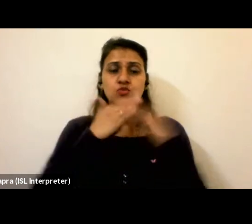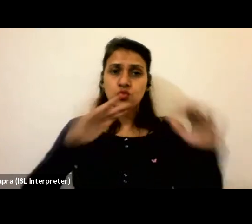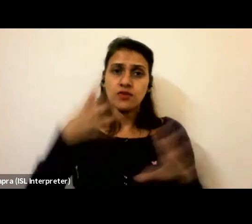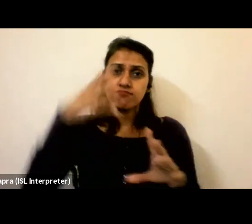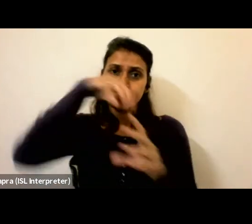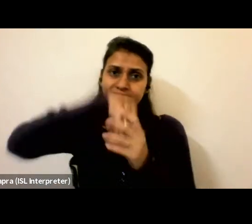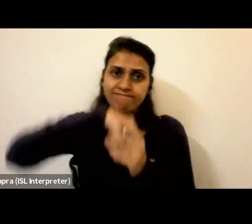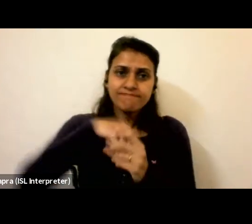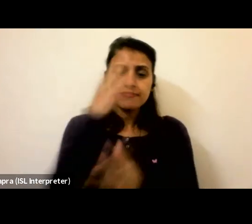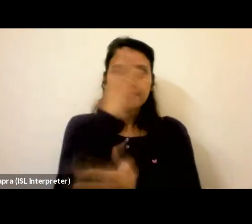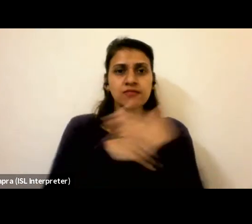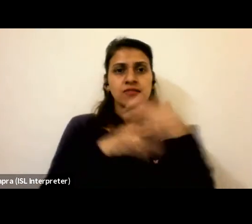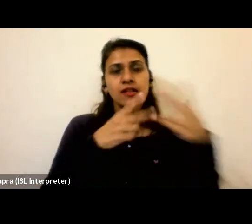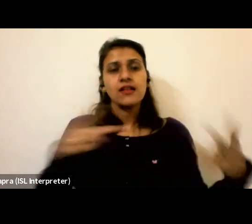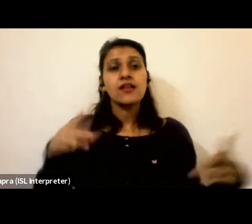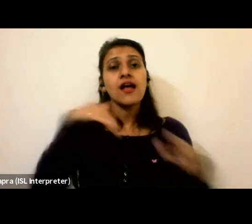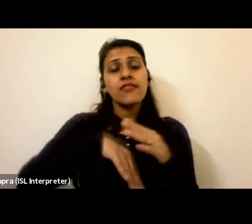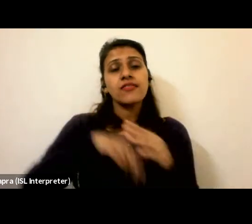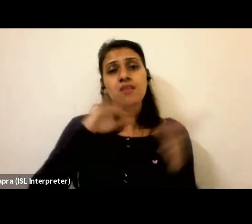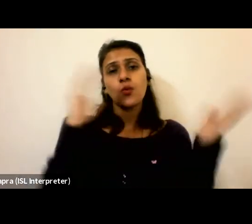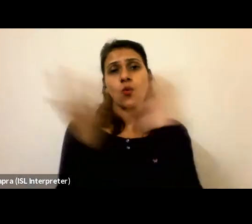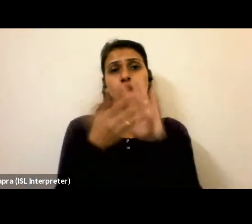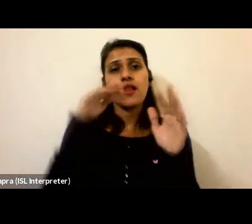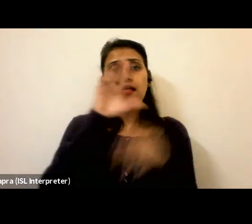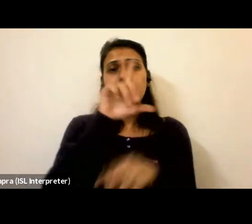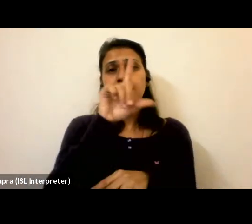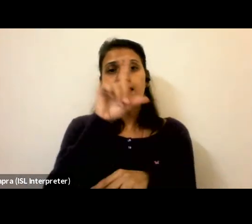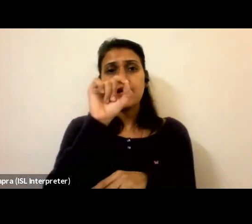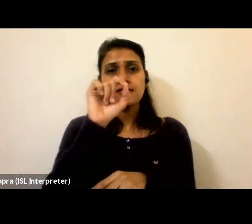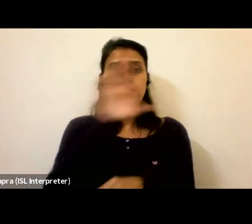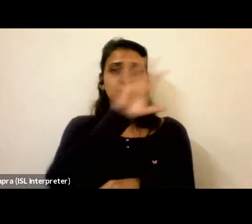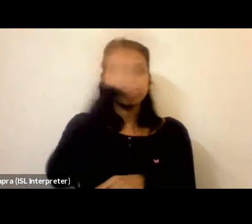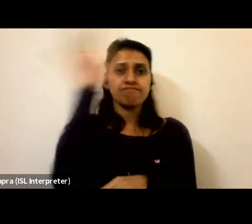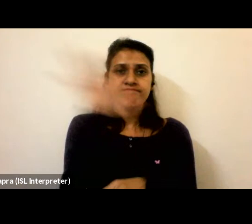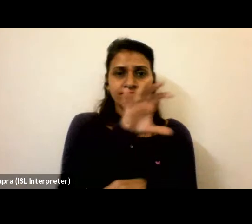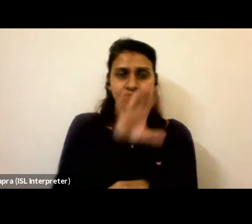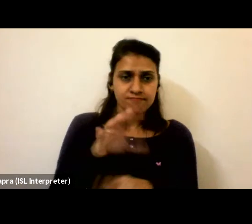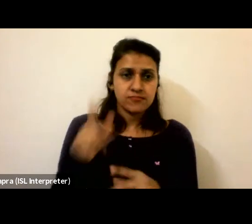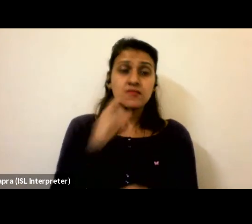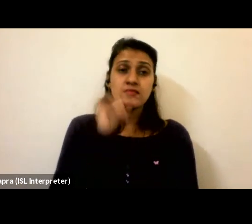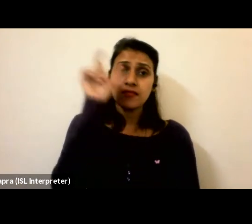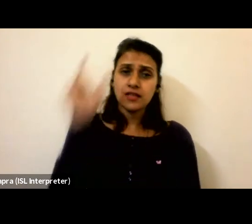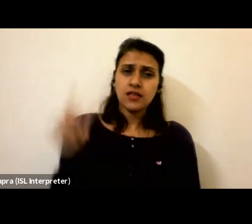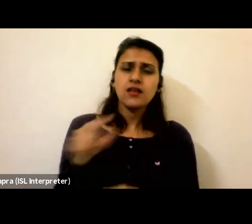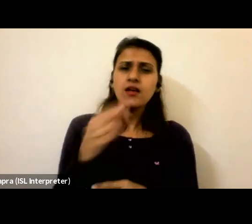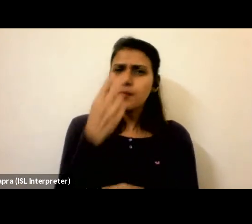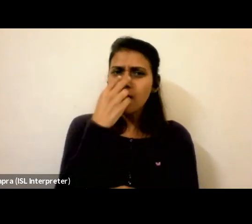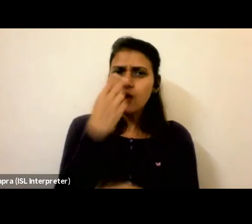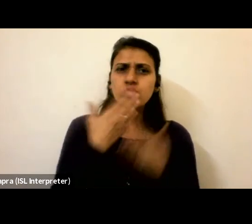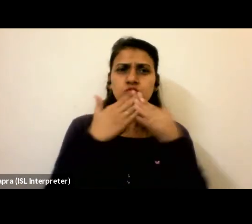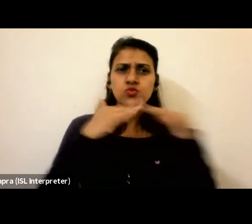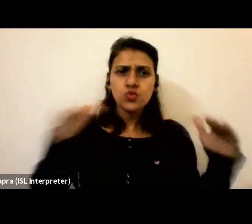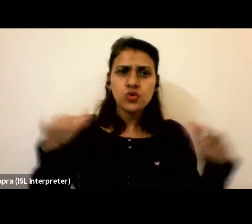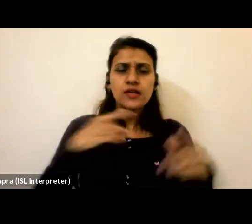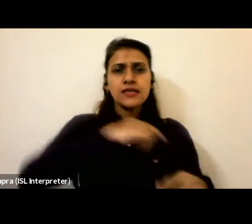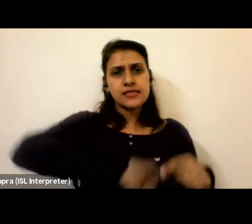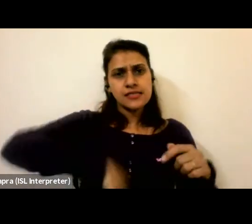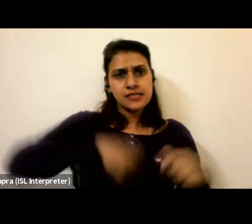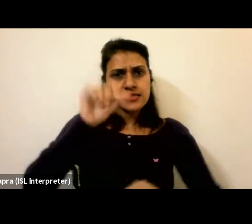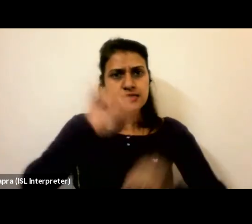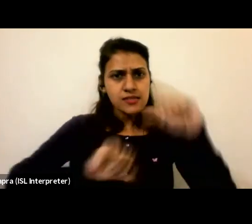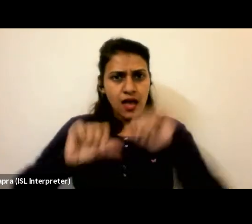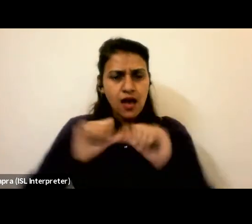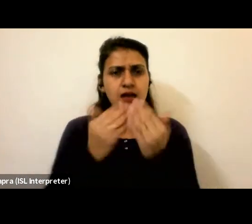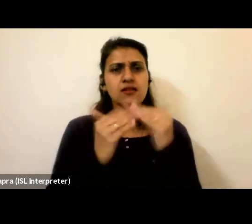disabilities in 10 countries. Karthik is also the first visually impaired student to pursue science education in